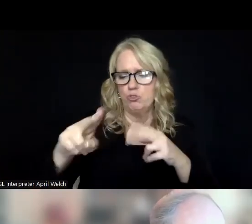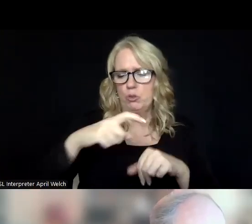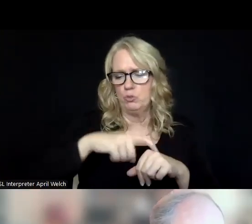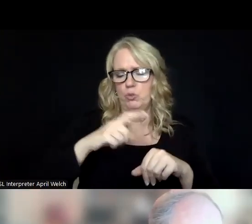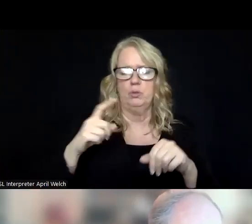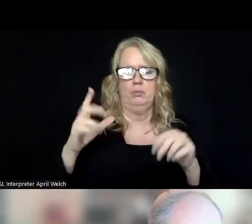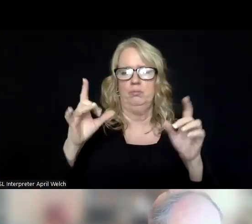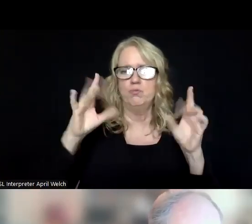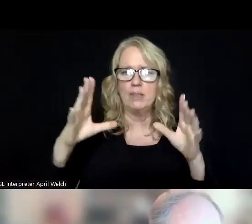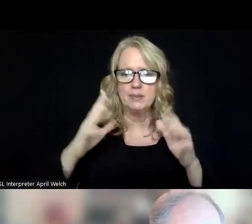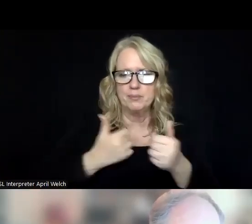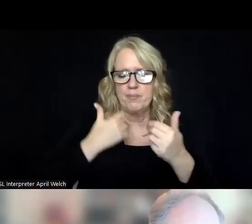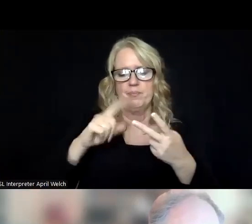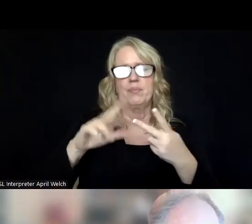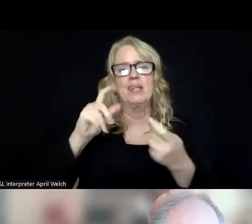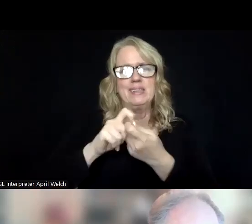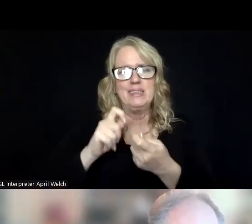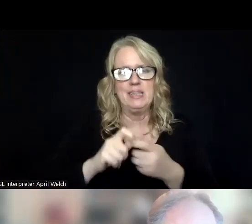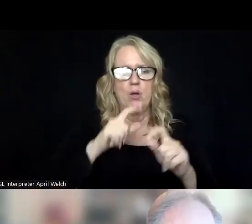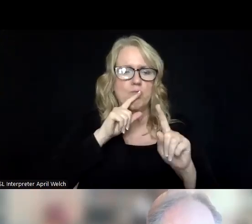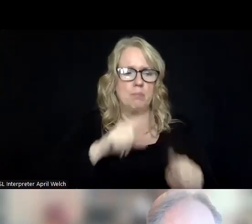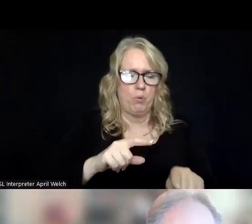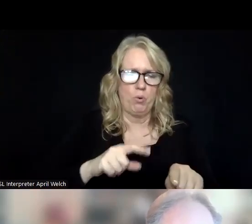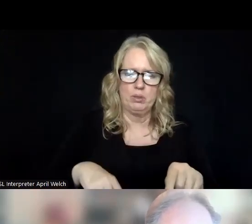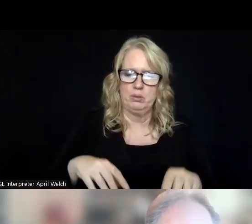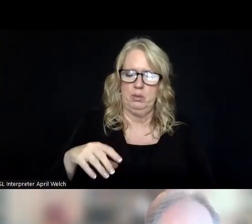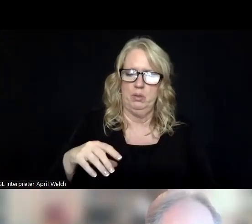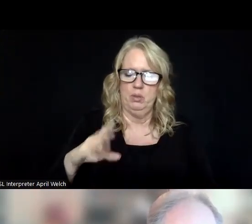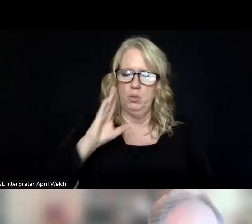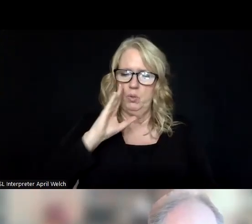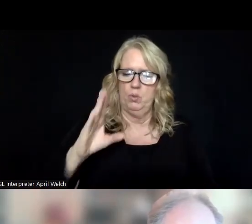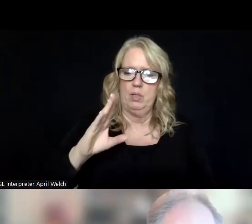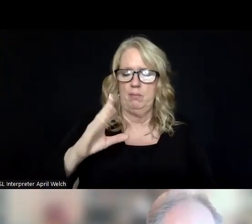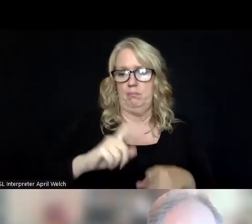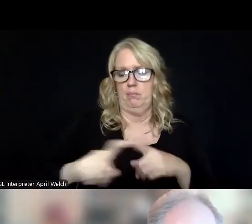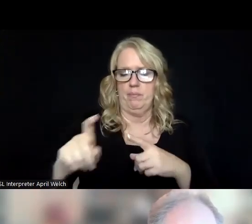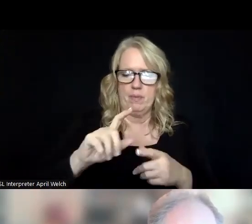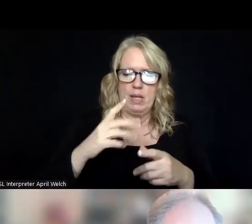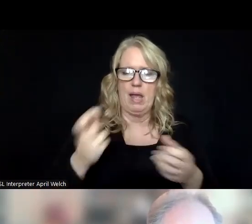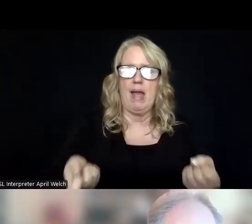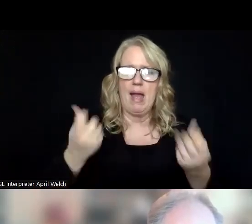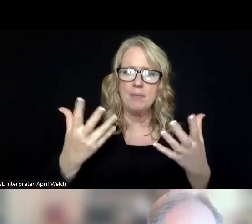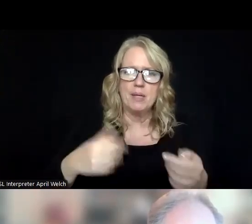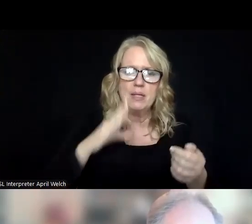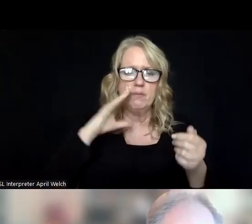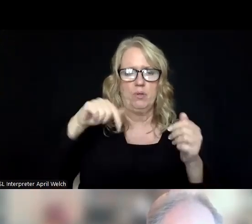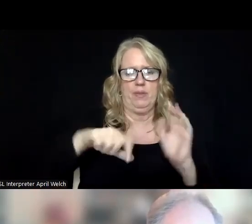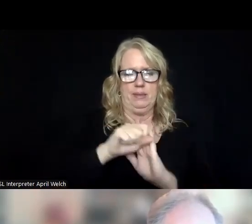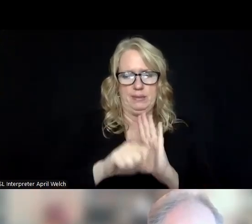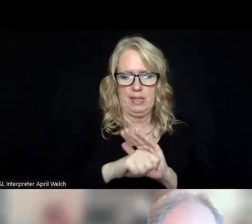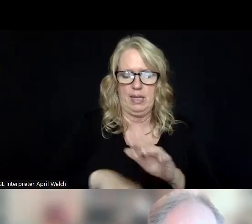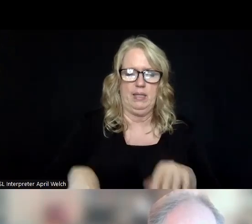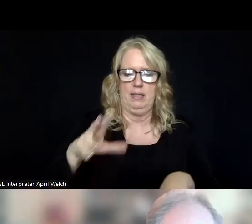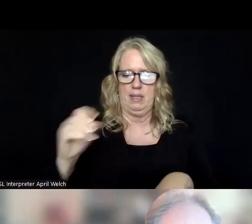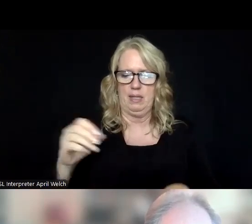residential. And then there's some detailed reports that go through. There's one report on call centers, how many call centers are there in the state? How are they doing